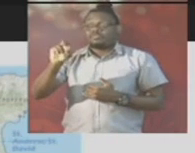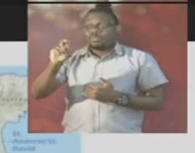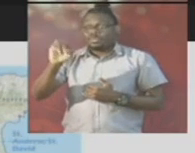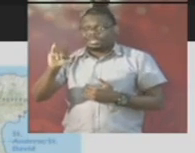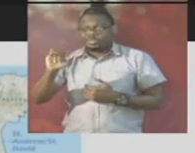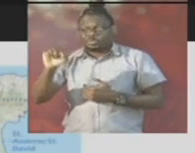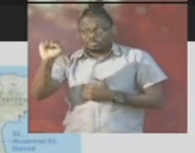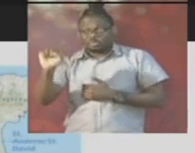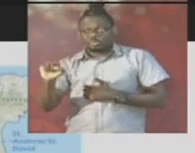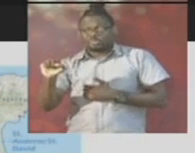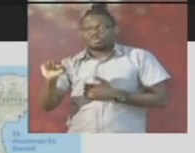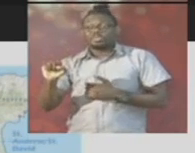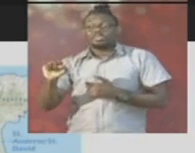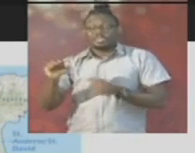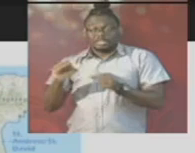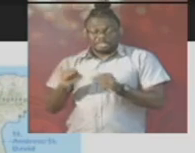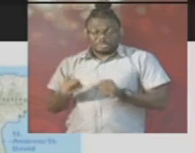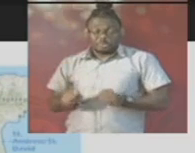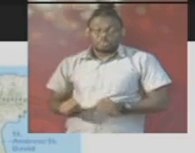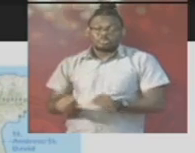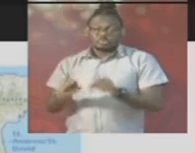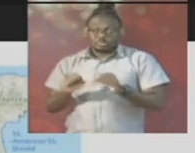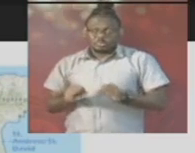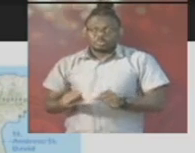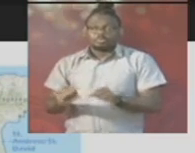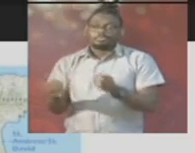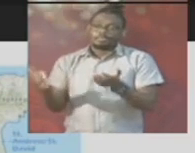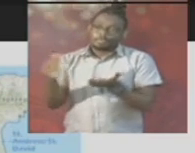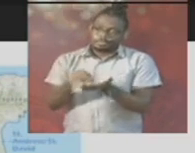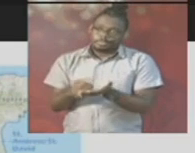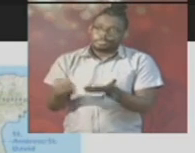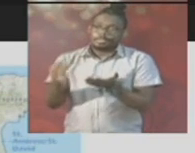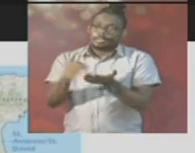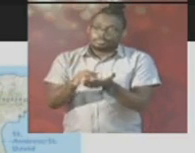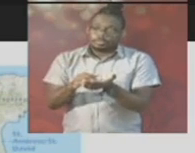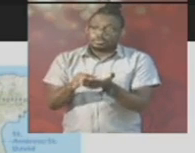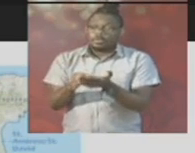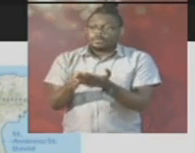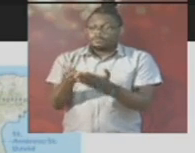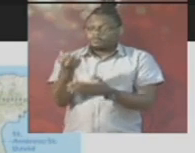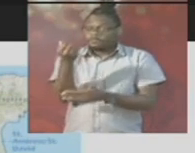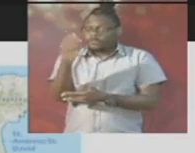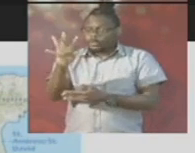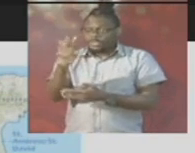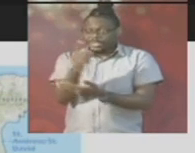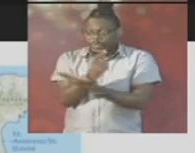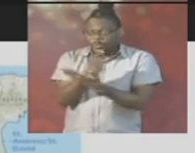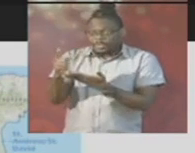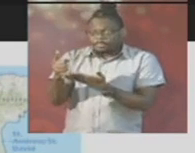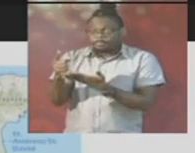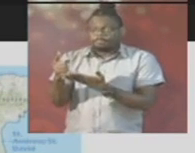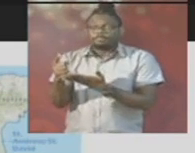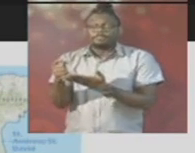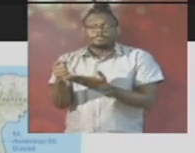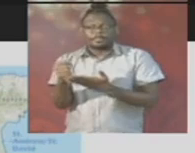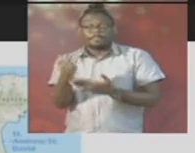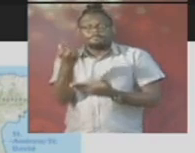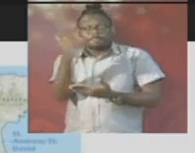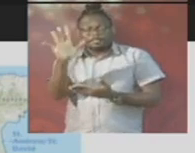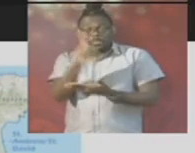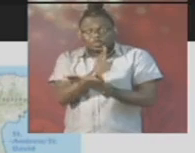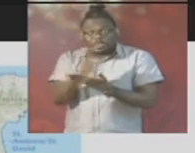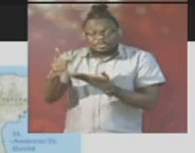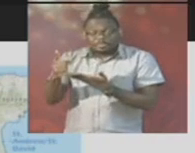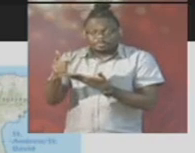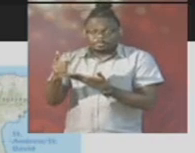That trend was continued again in week 14. And in week 15, next slide, we saw that it actually spilled